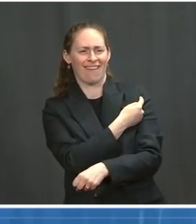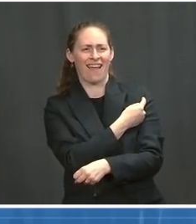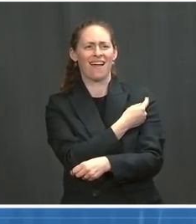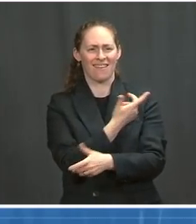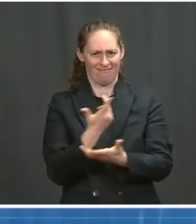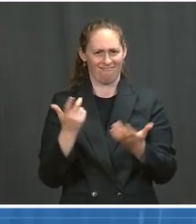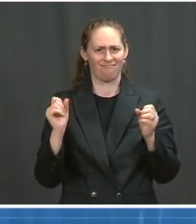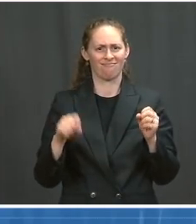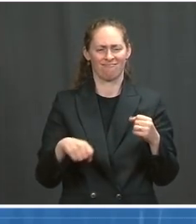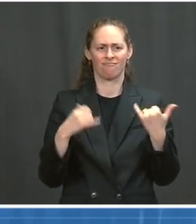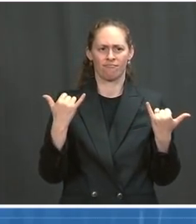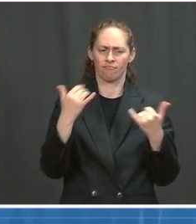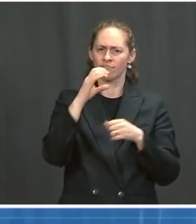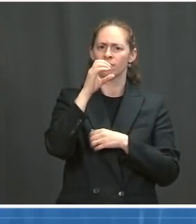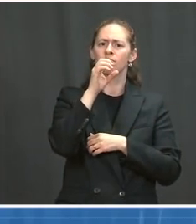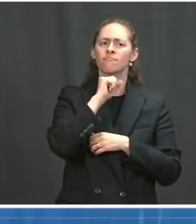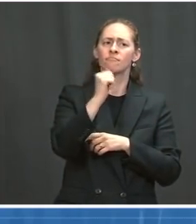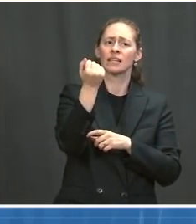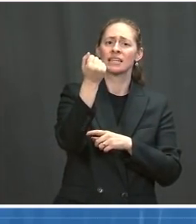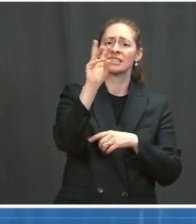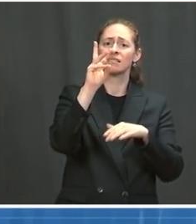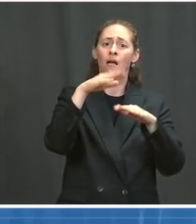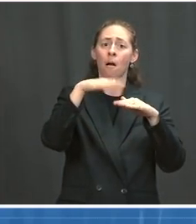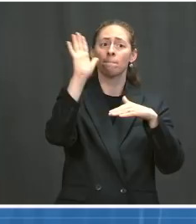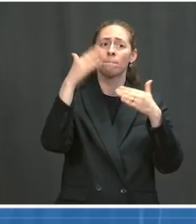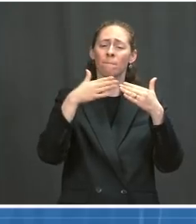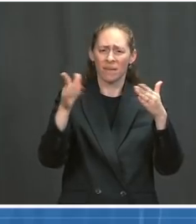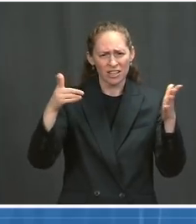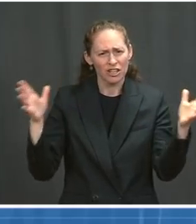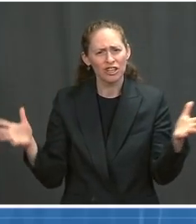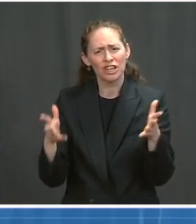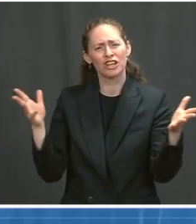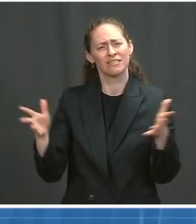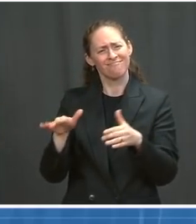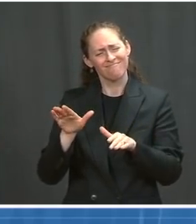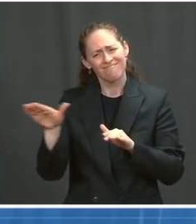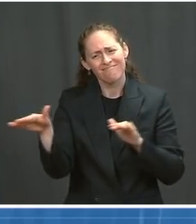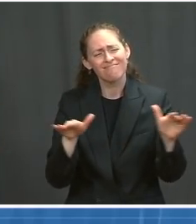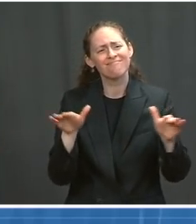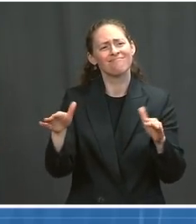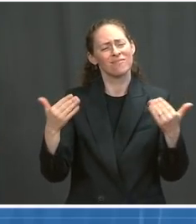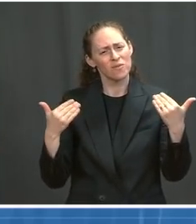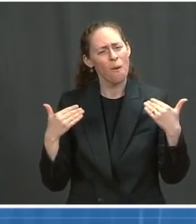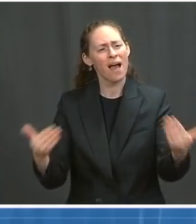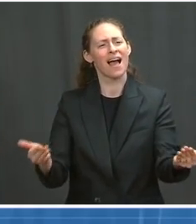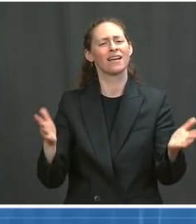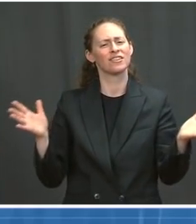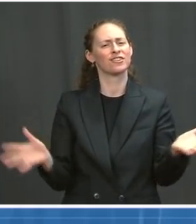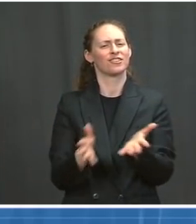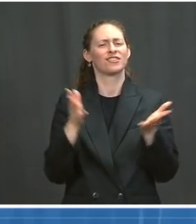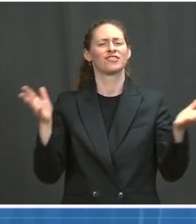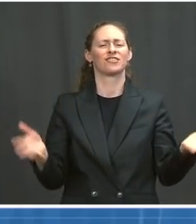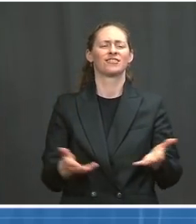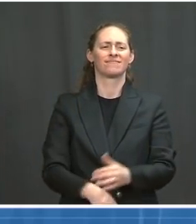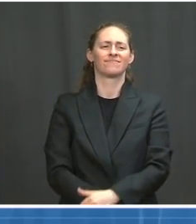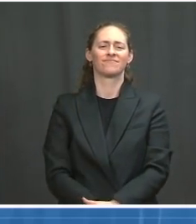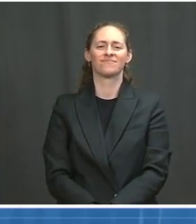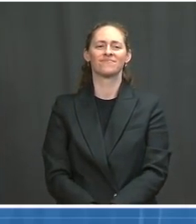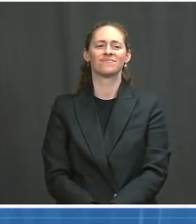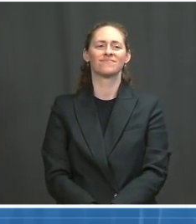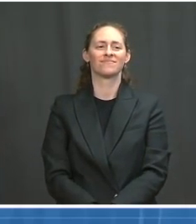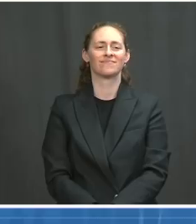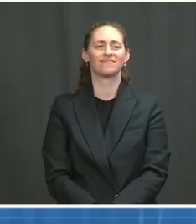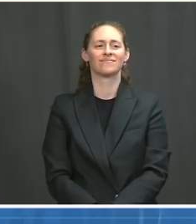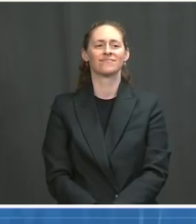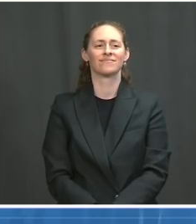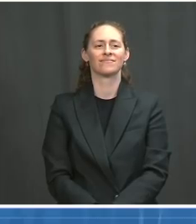to them. Please encourage them to roll up their sleeves because the COVID-19 vaccines will help protect those